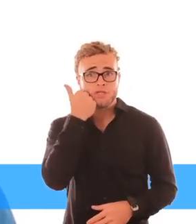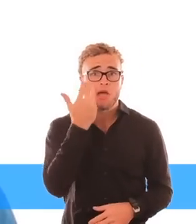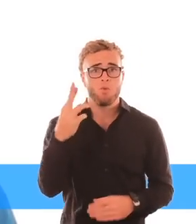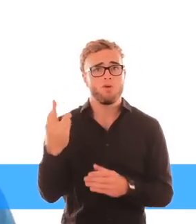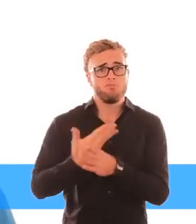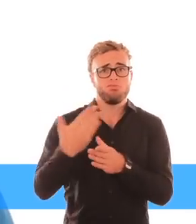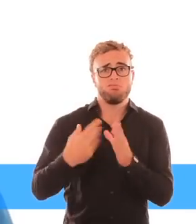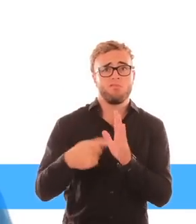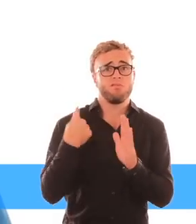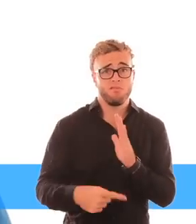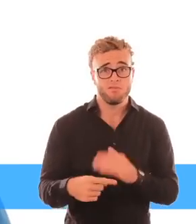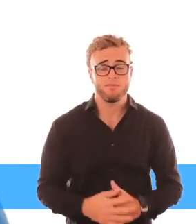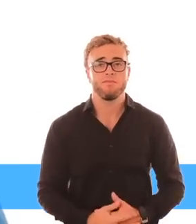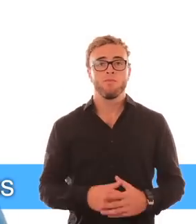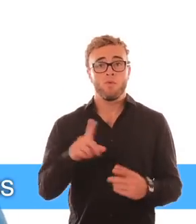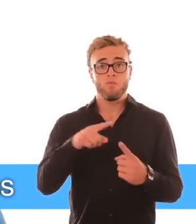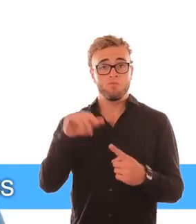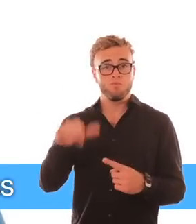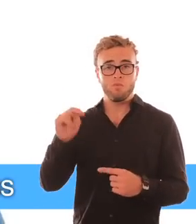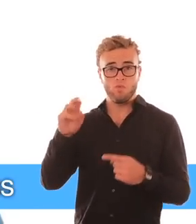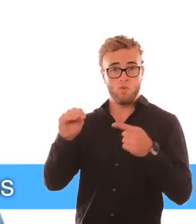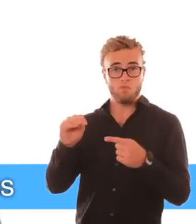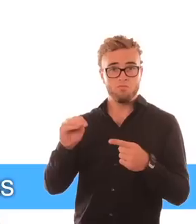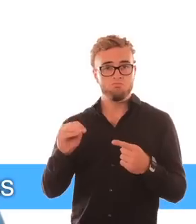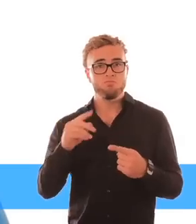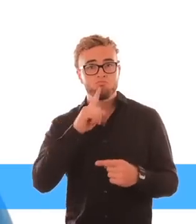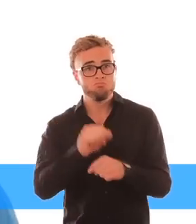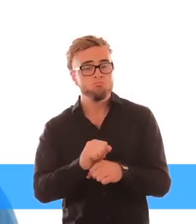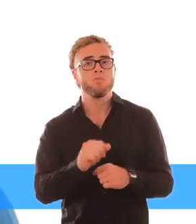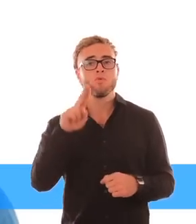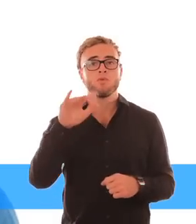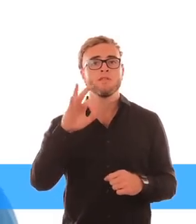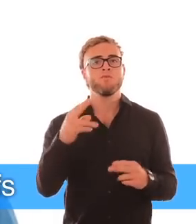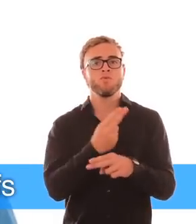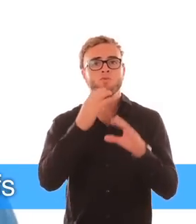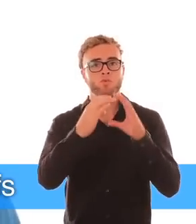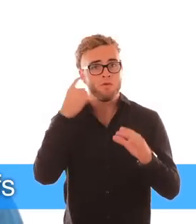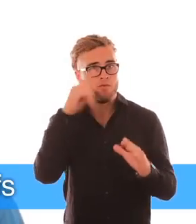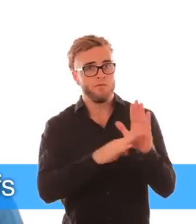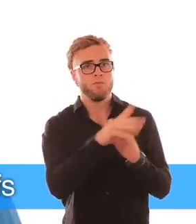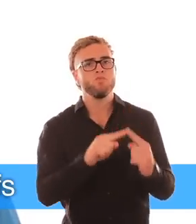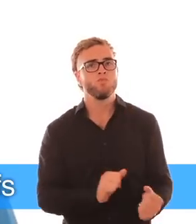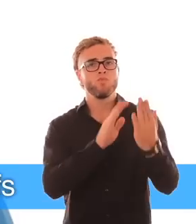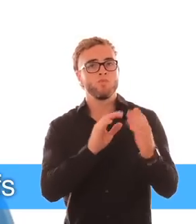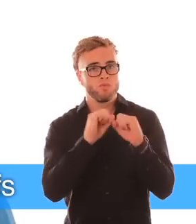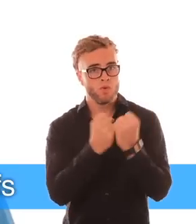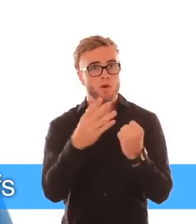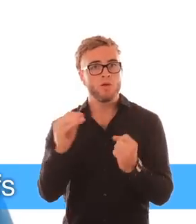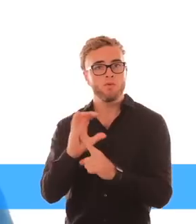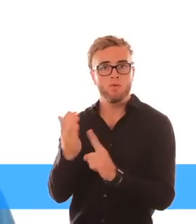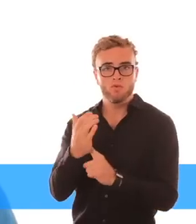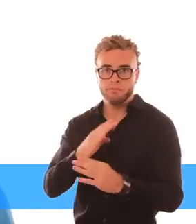When these norms exist, UNICEF uses communication for development to address social and cultural barriers. We know that changing deep-rooted beliefs may